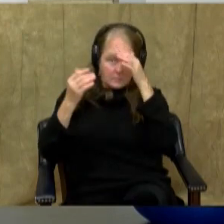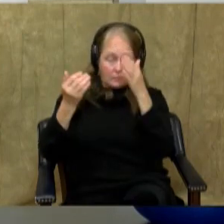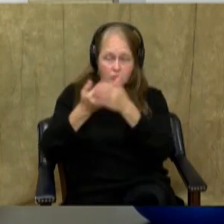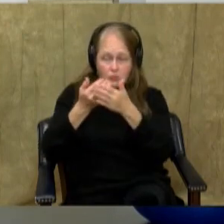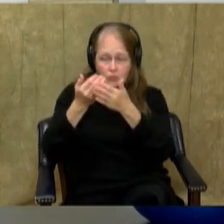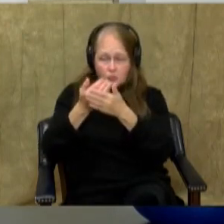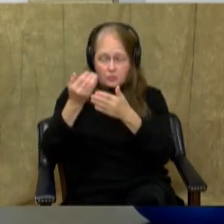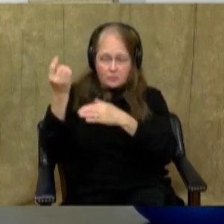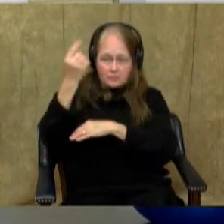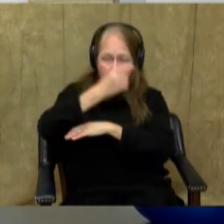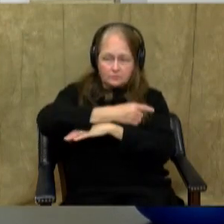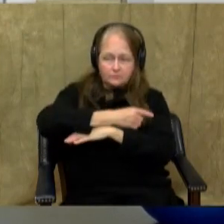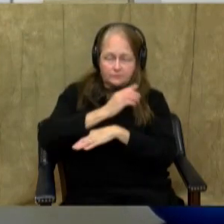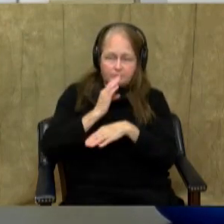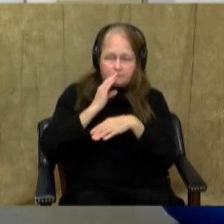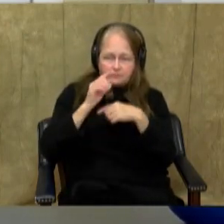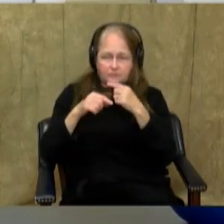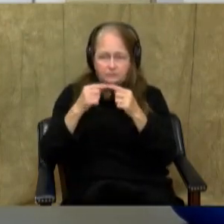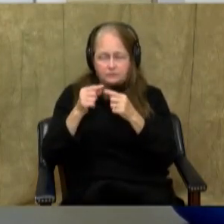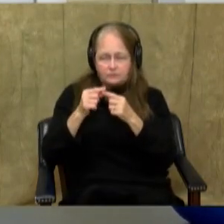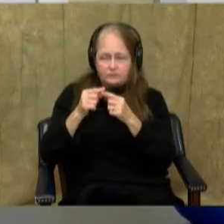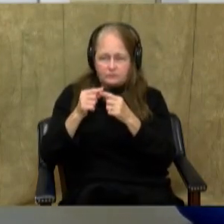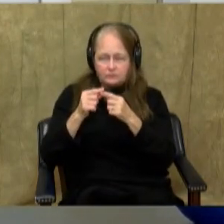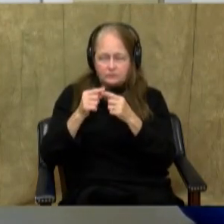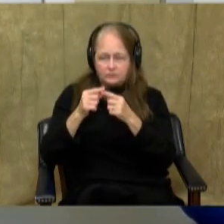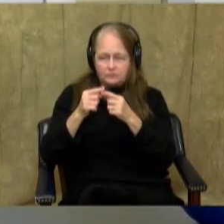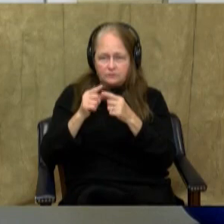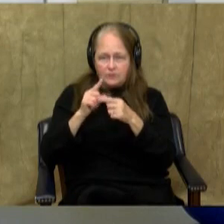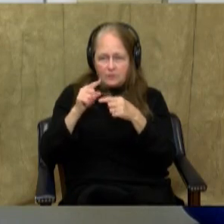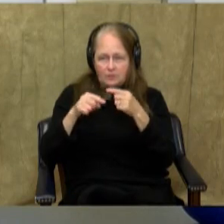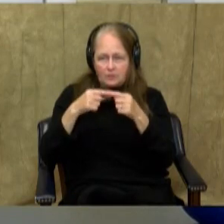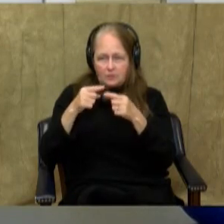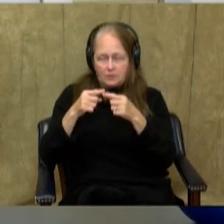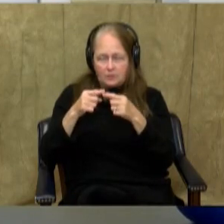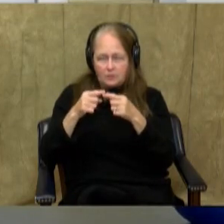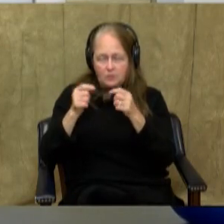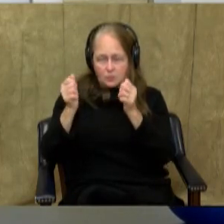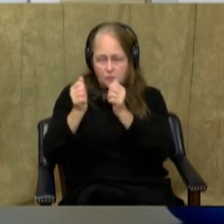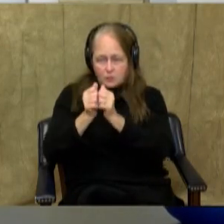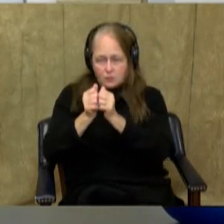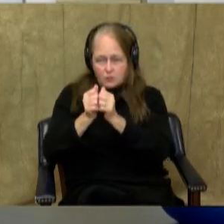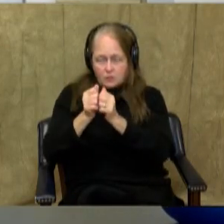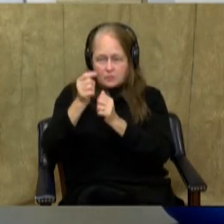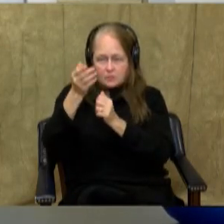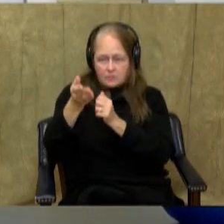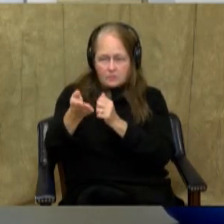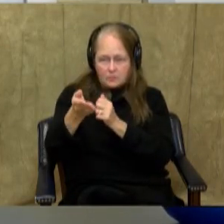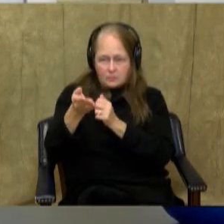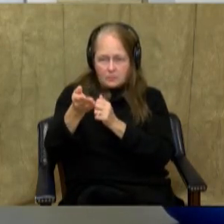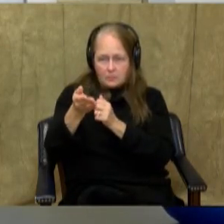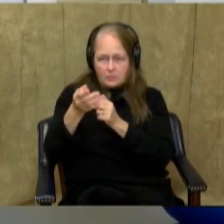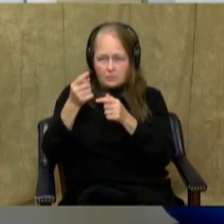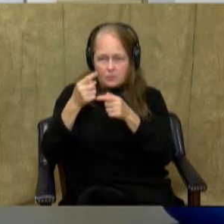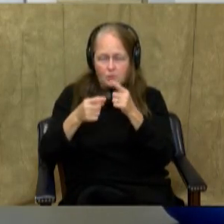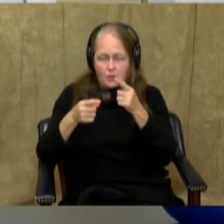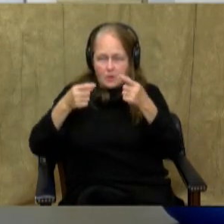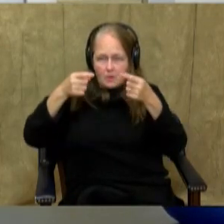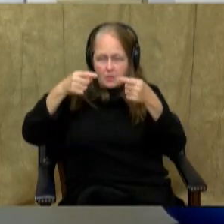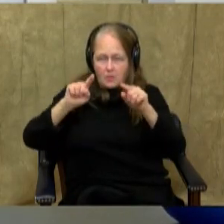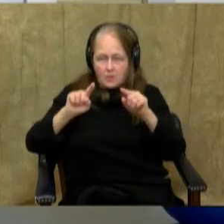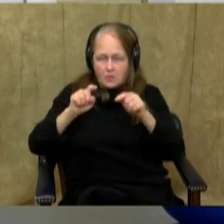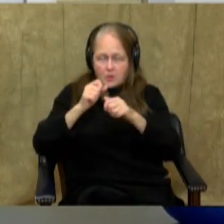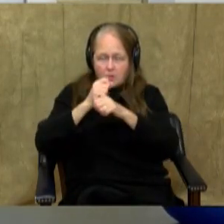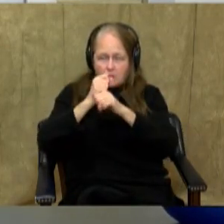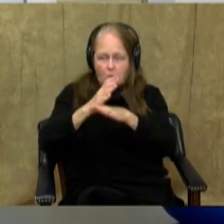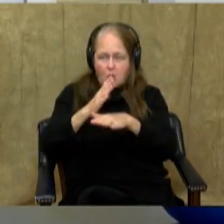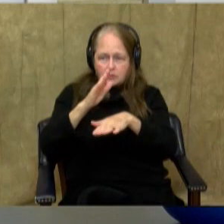stuff today, where we're going to talk about everything has been about, with this model, what phenomena are